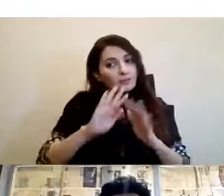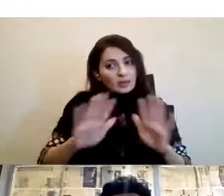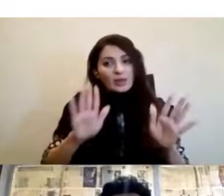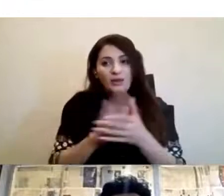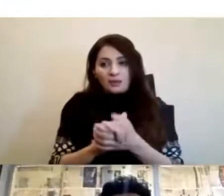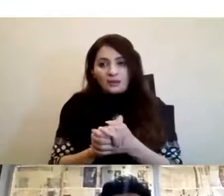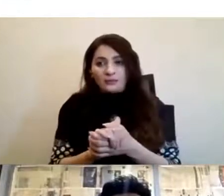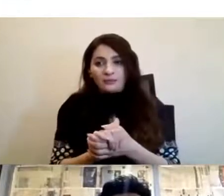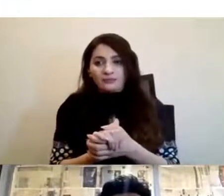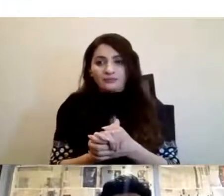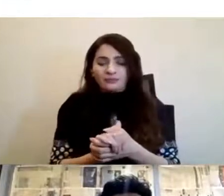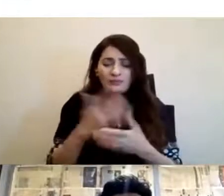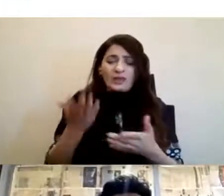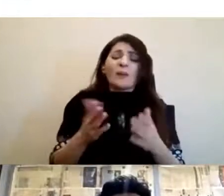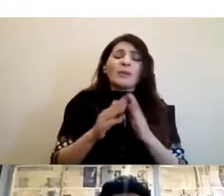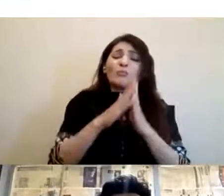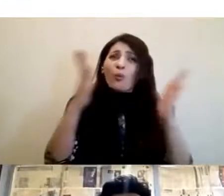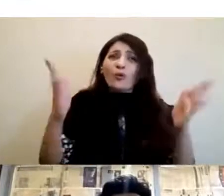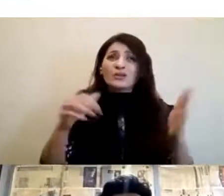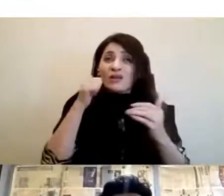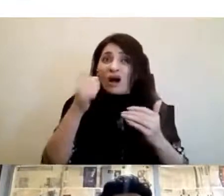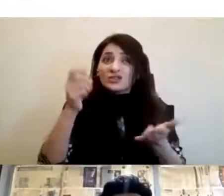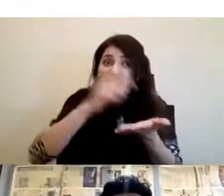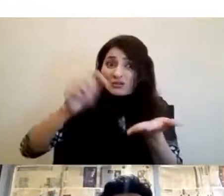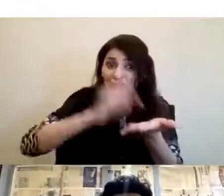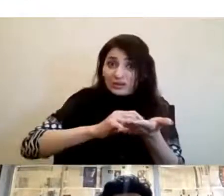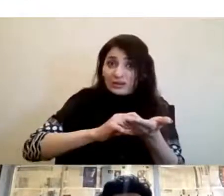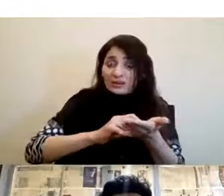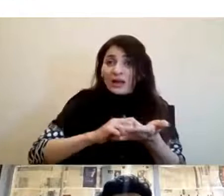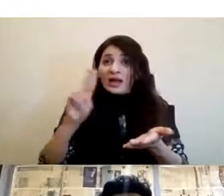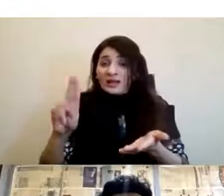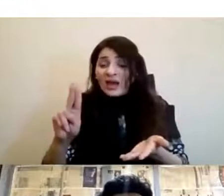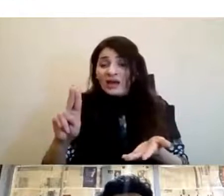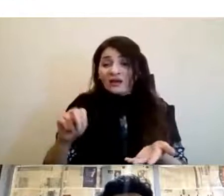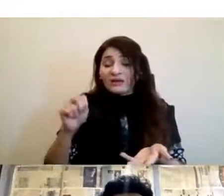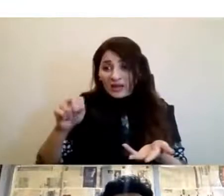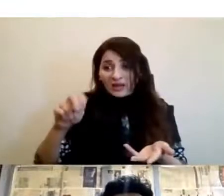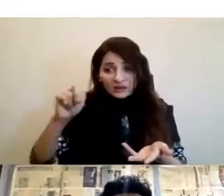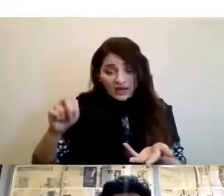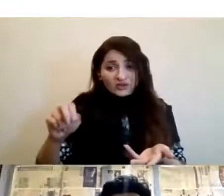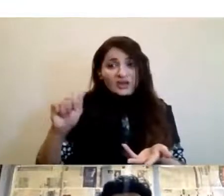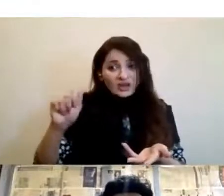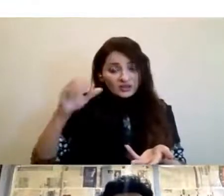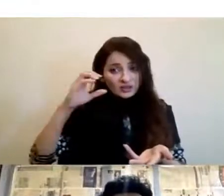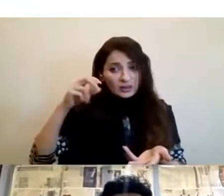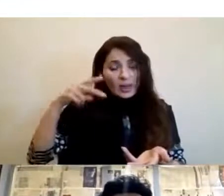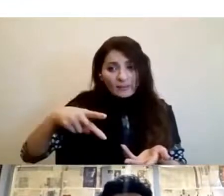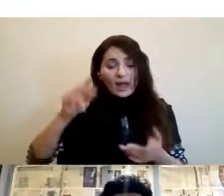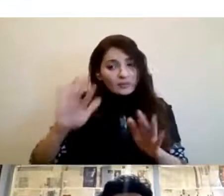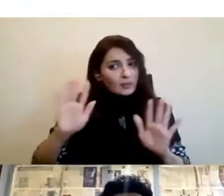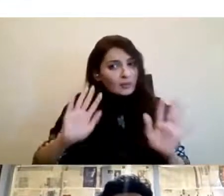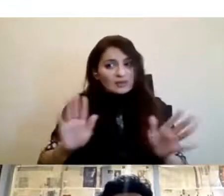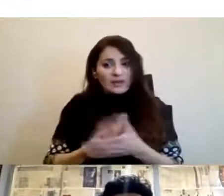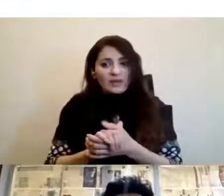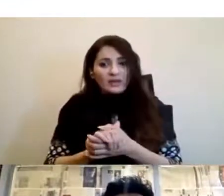very effective law, like we have a national action plan, etc., but implementation is very, very poor. And lastly, I would like to